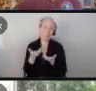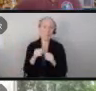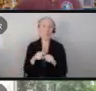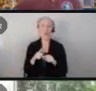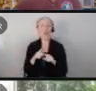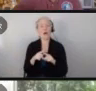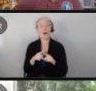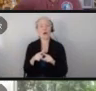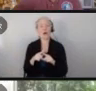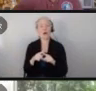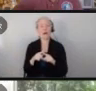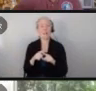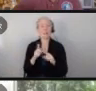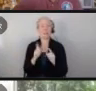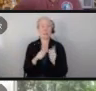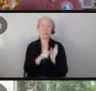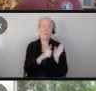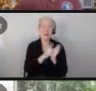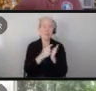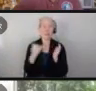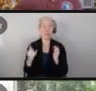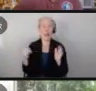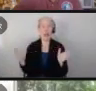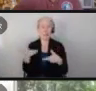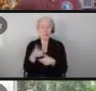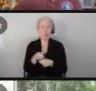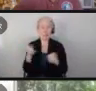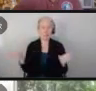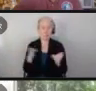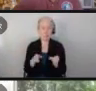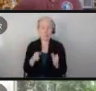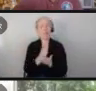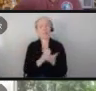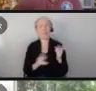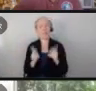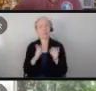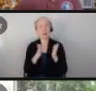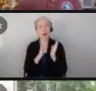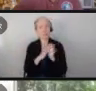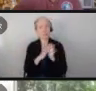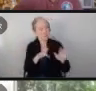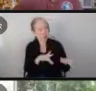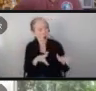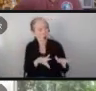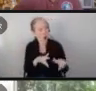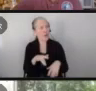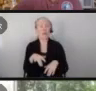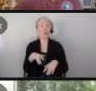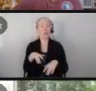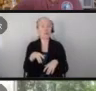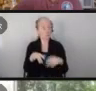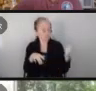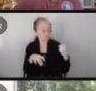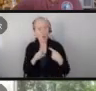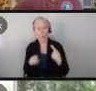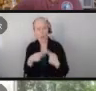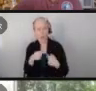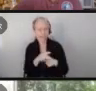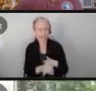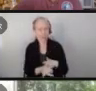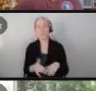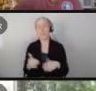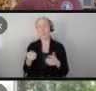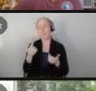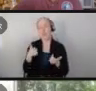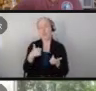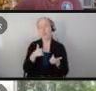questions about is the session being recorded? If so, when's it going to be available? We have some information for that. I think we'll